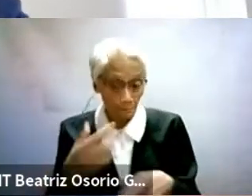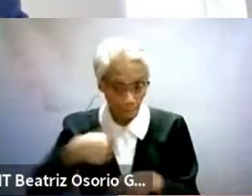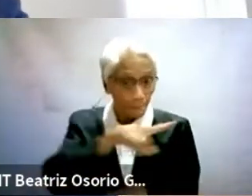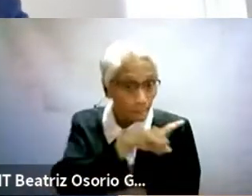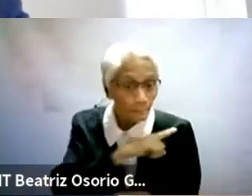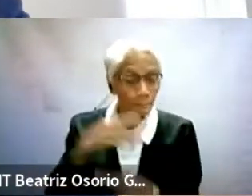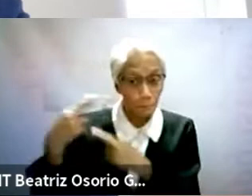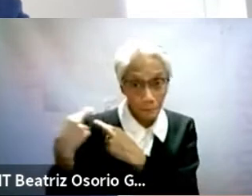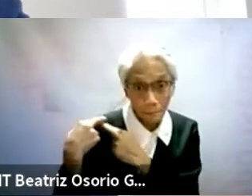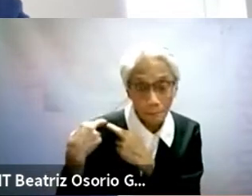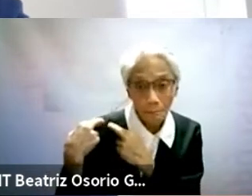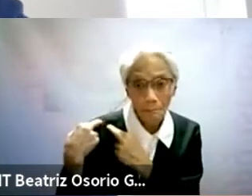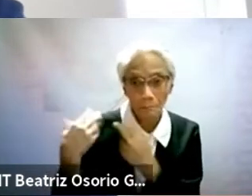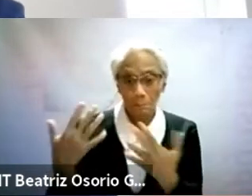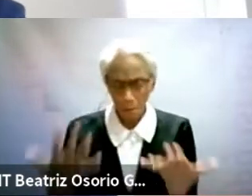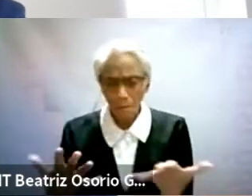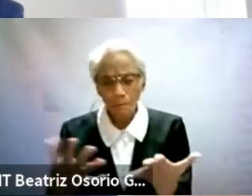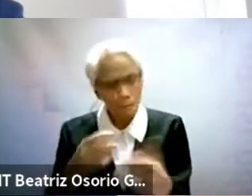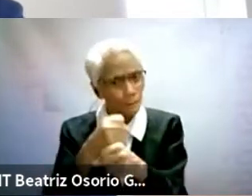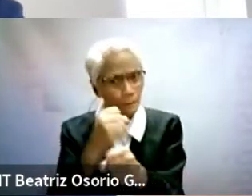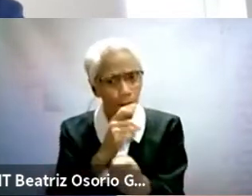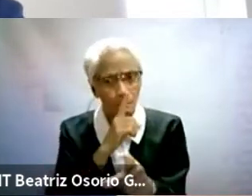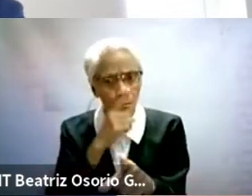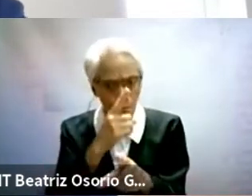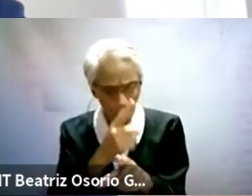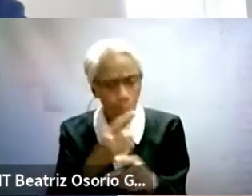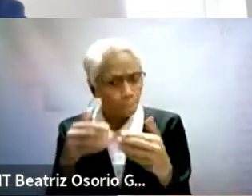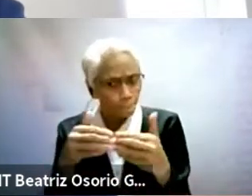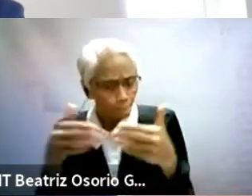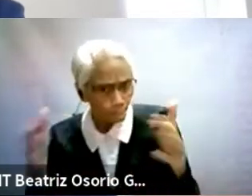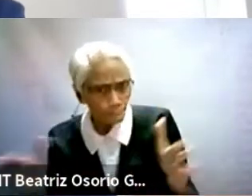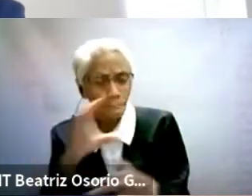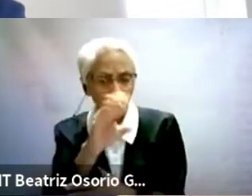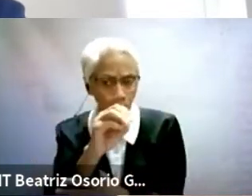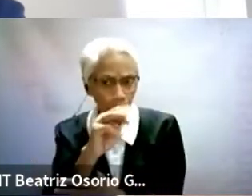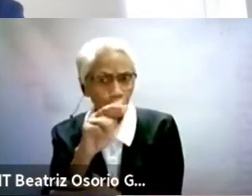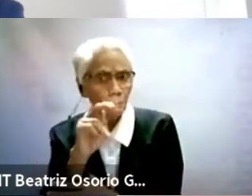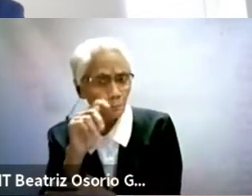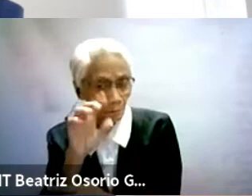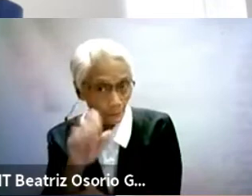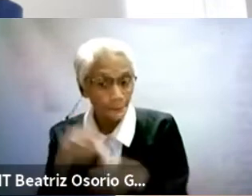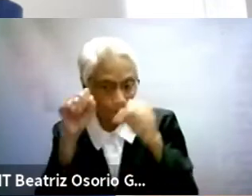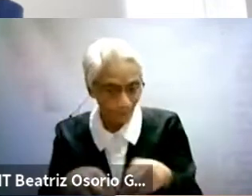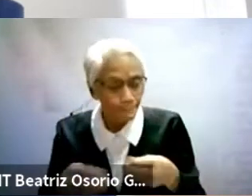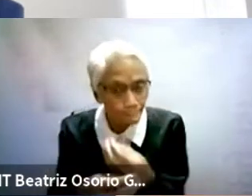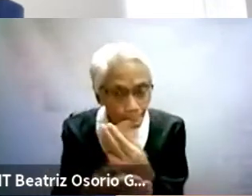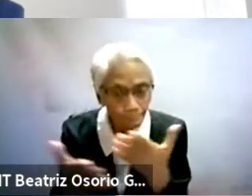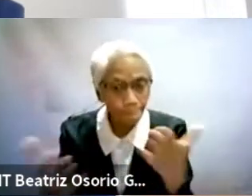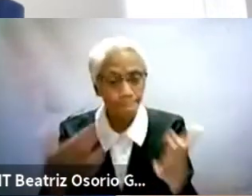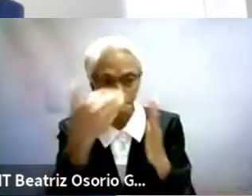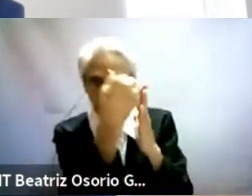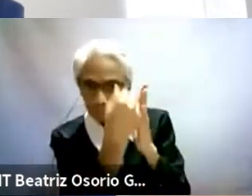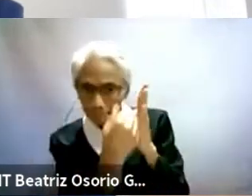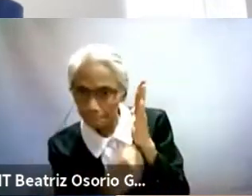we saw it, was to ensure that the general comment provided a holistic framework of